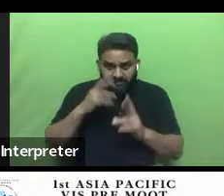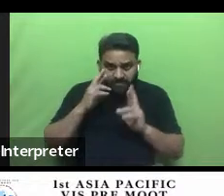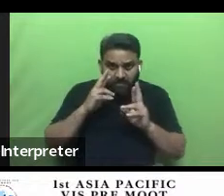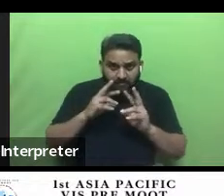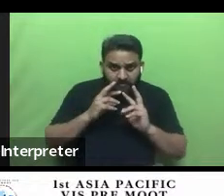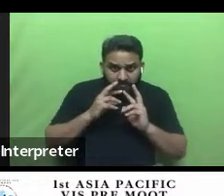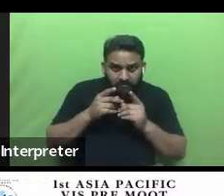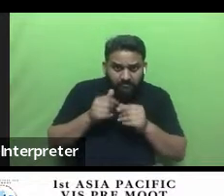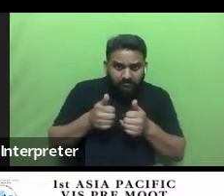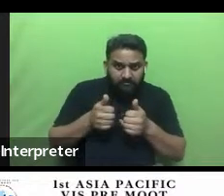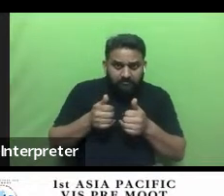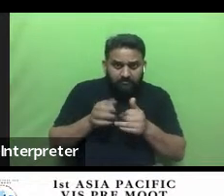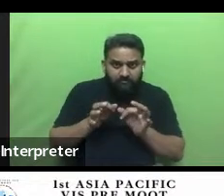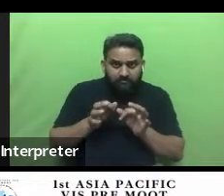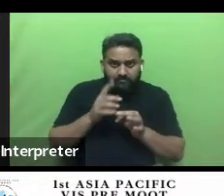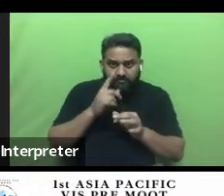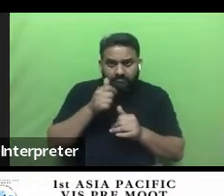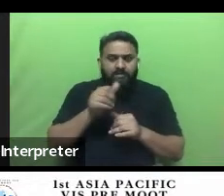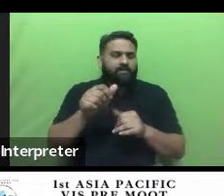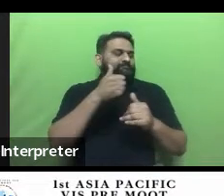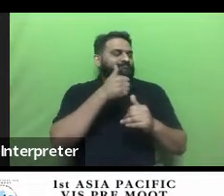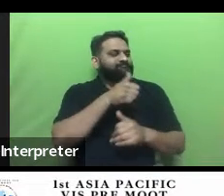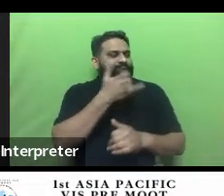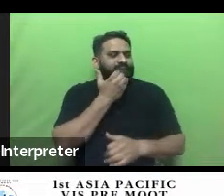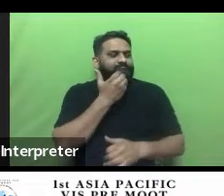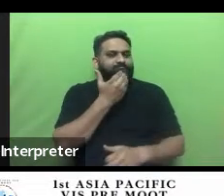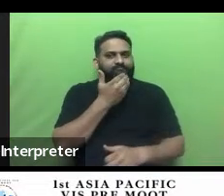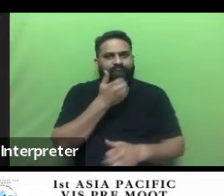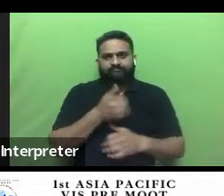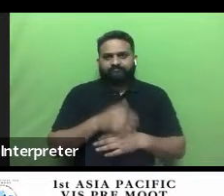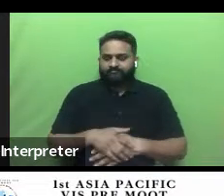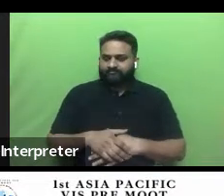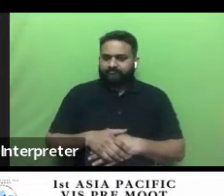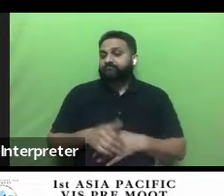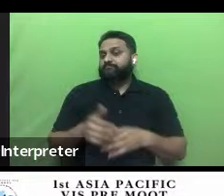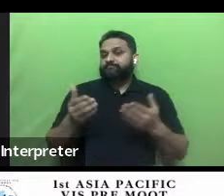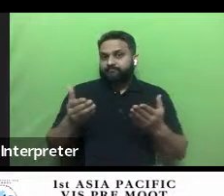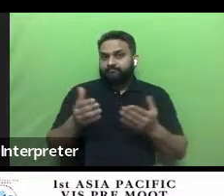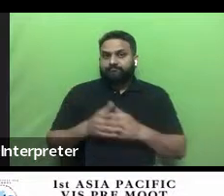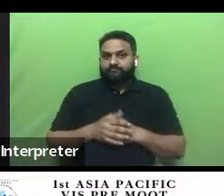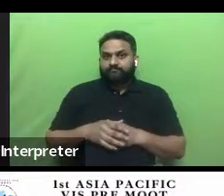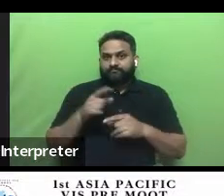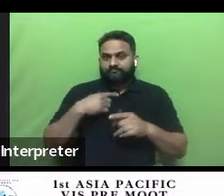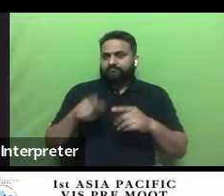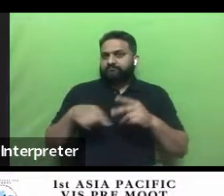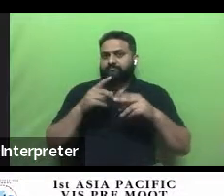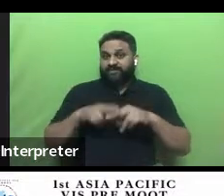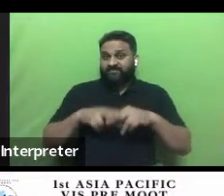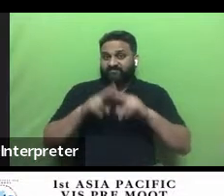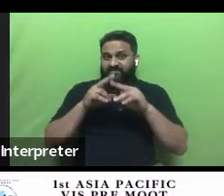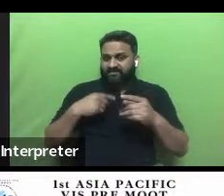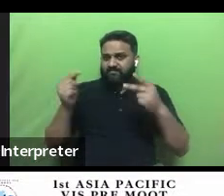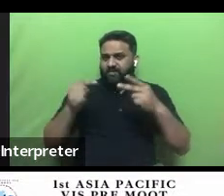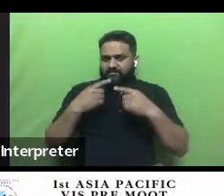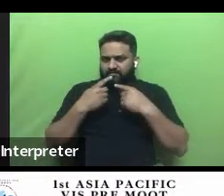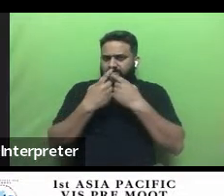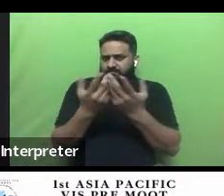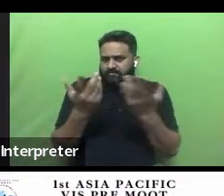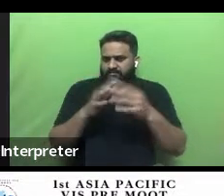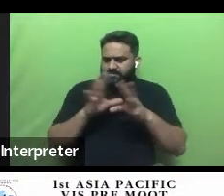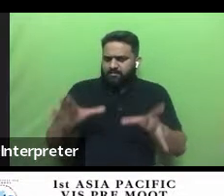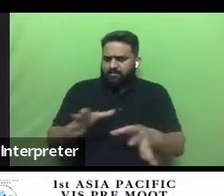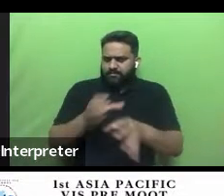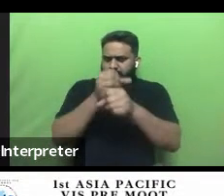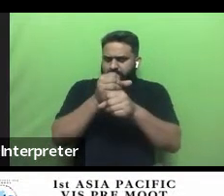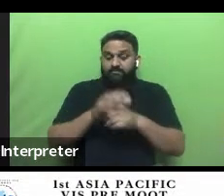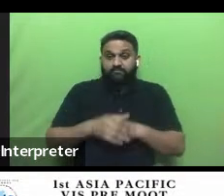Arbitrator. Yes, thank you. Thank you. So turning to my final submission under the heading of contract conclusion,